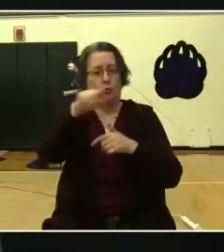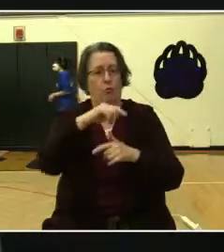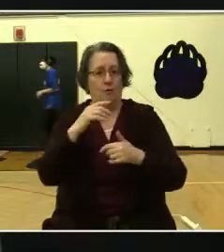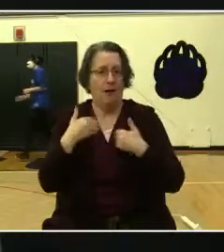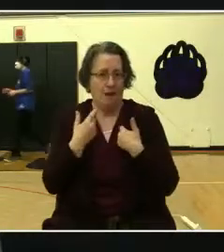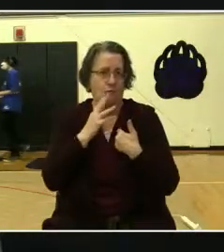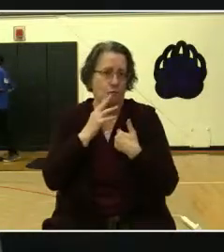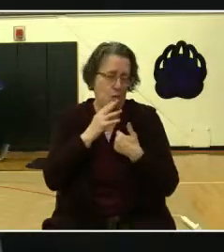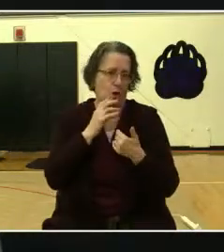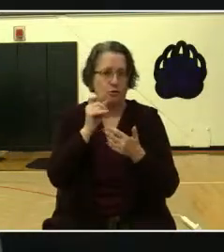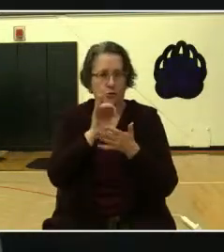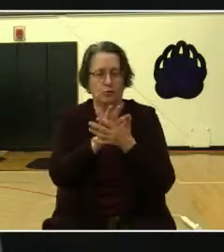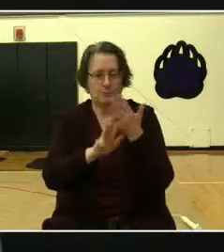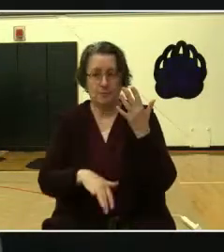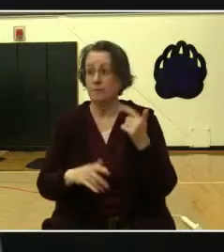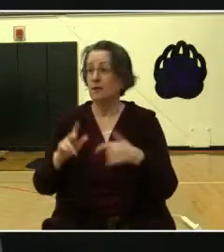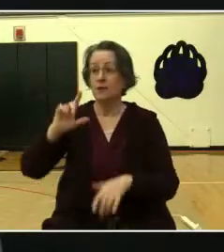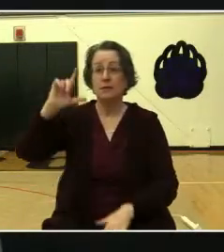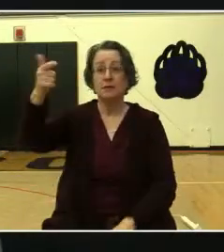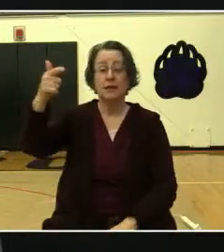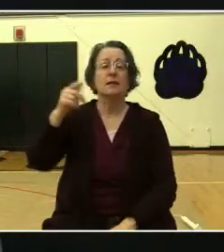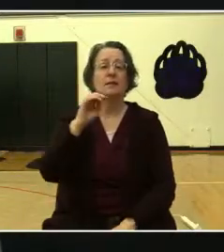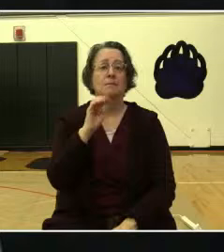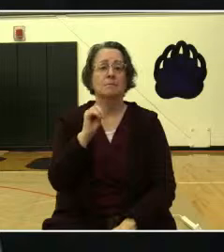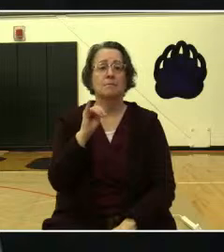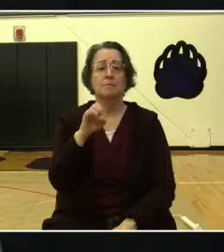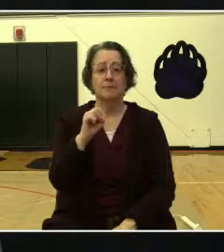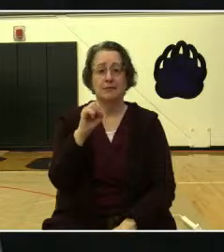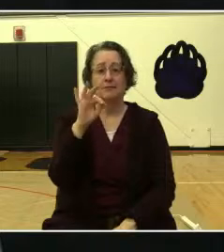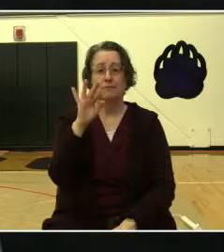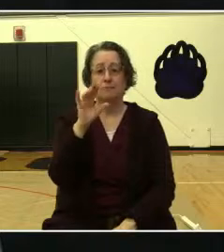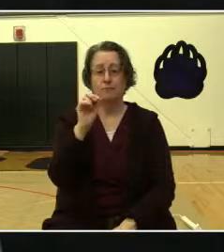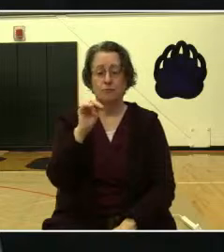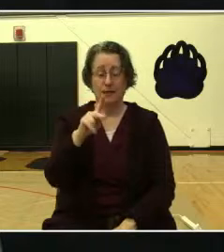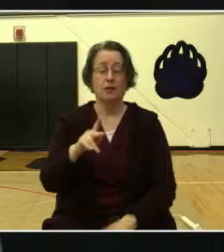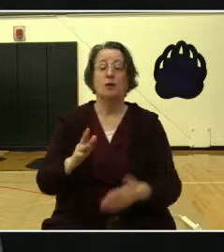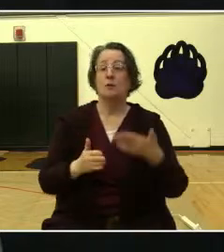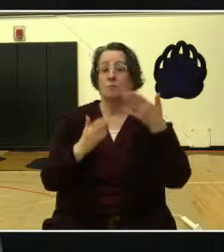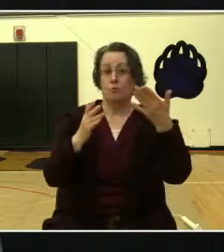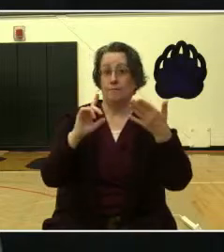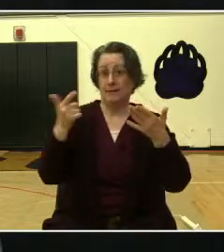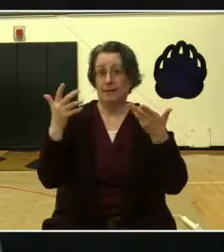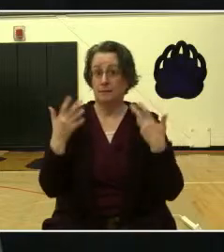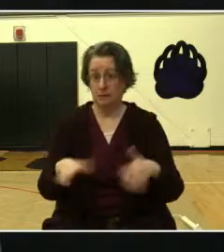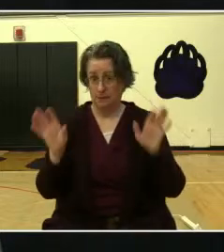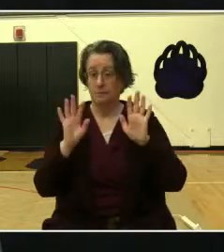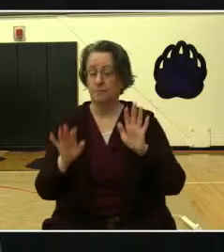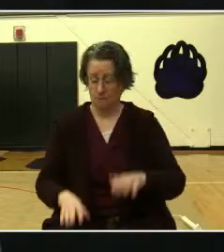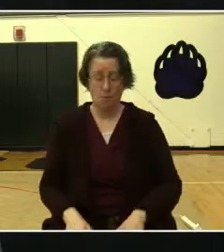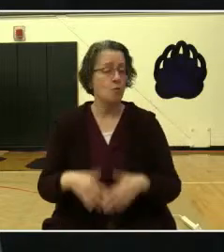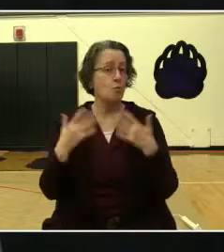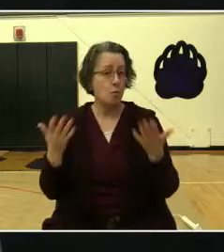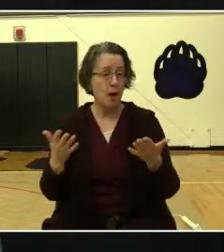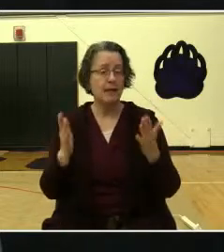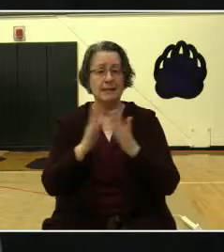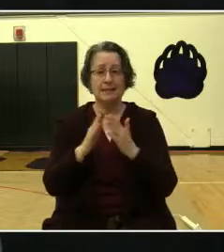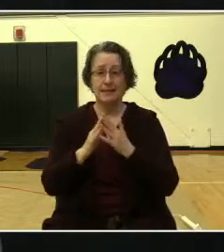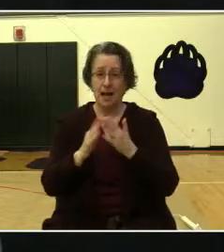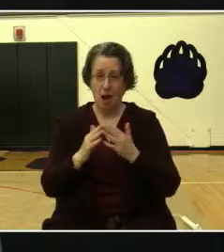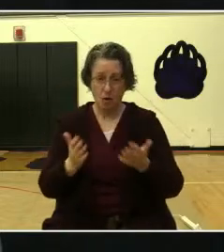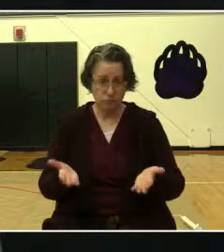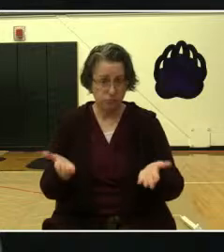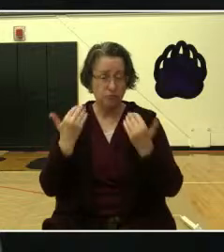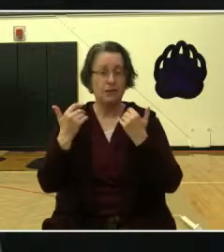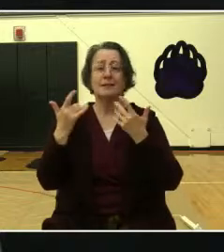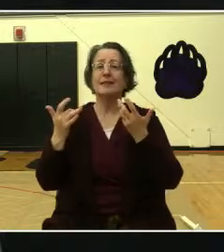a second Miss Frank seconds it's been moved and seconded that the town raise and appropriate the sum